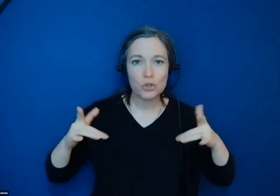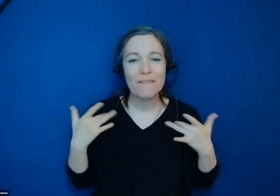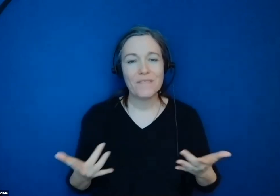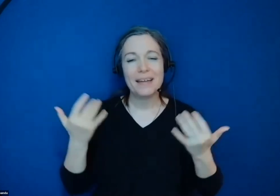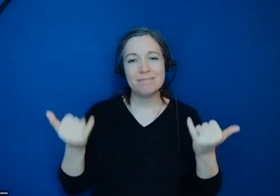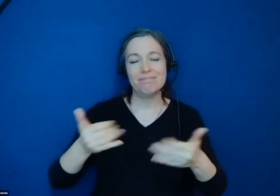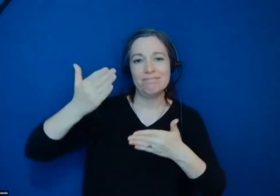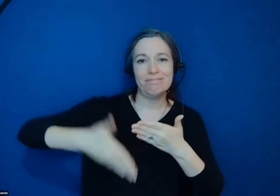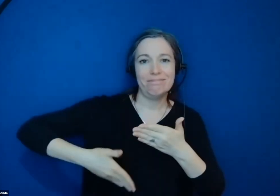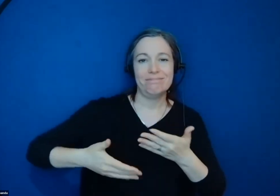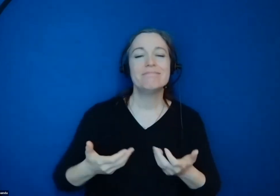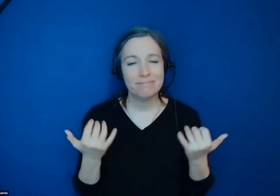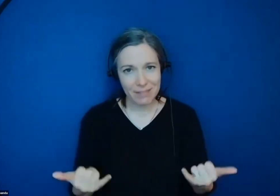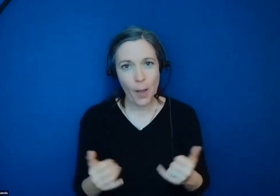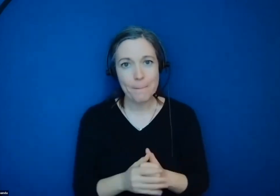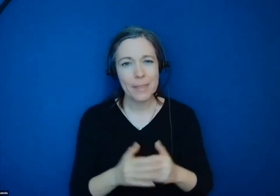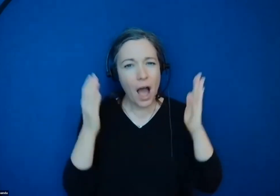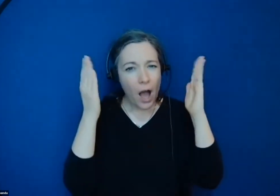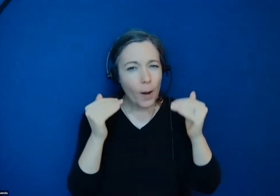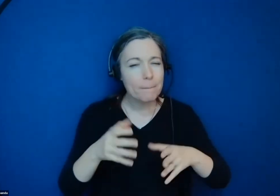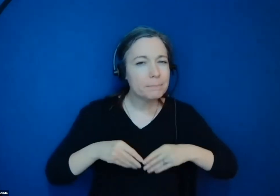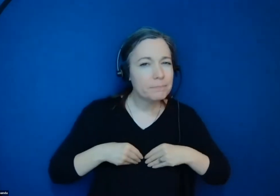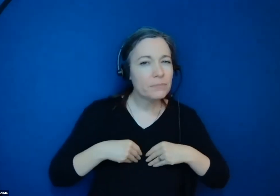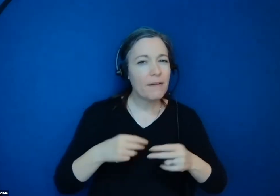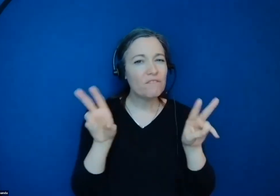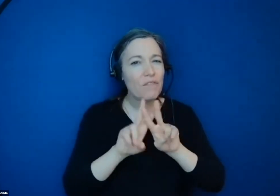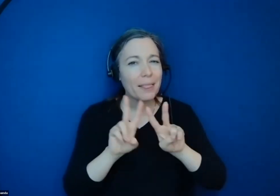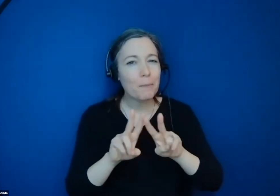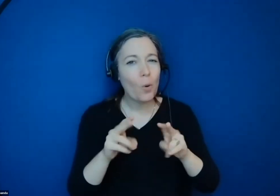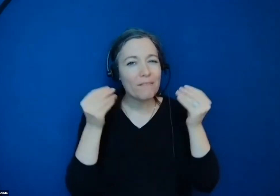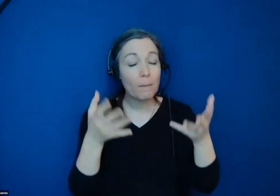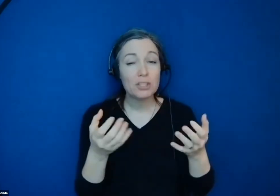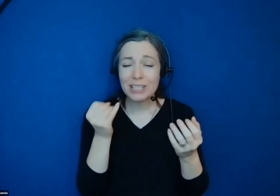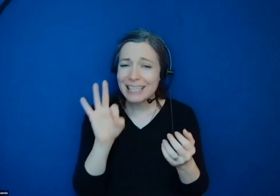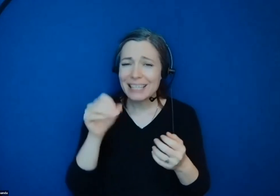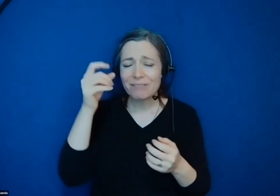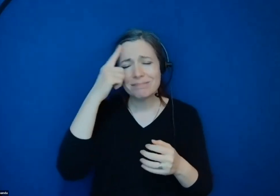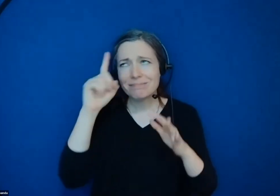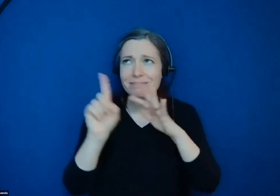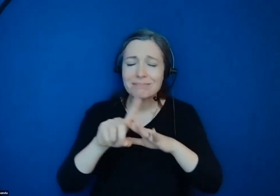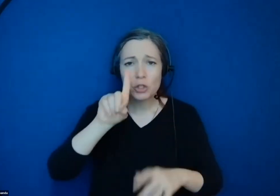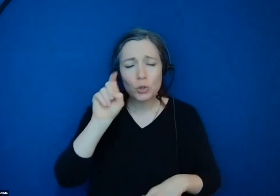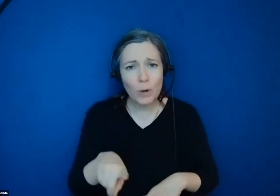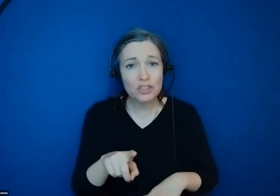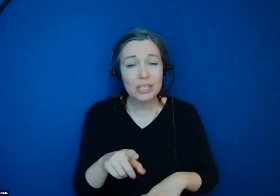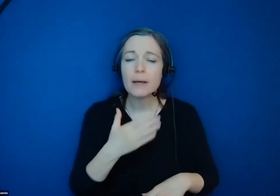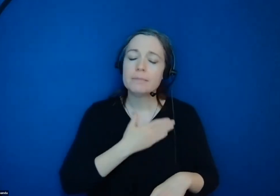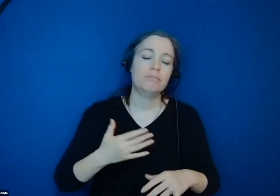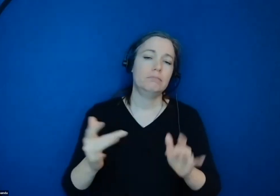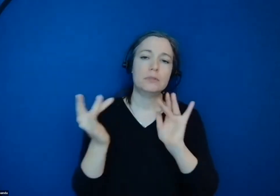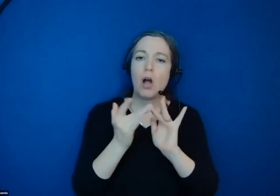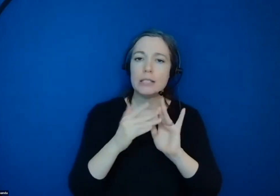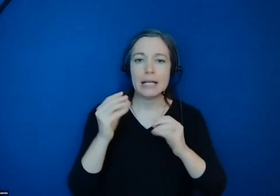our session. I hope that you've got some valuable information. If you have any additional questions after this event, just reach out to our